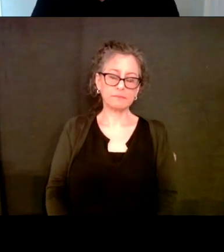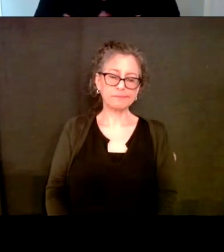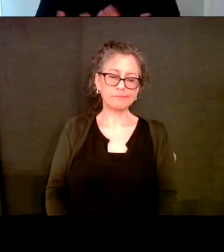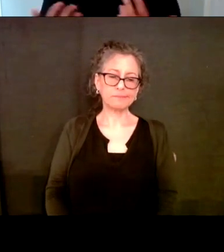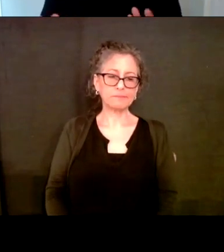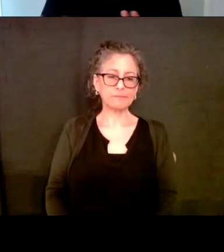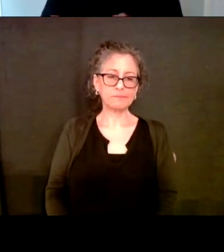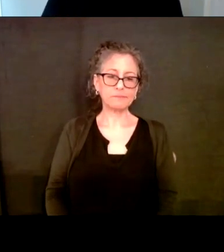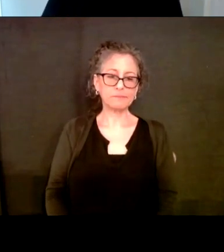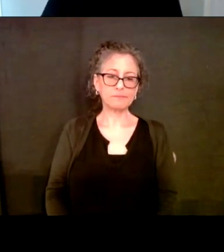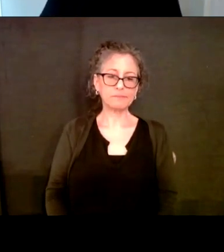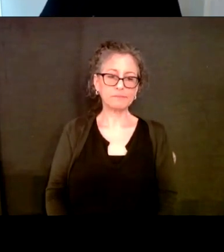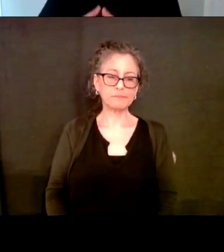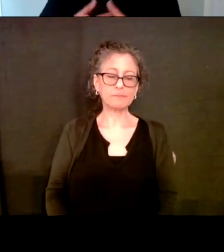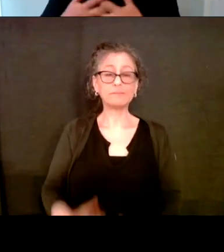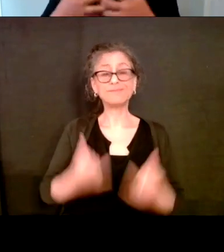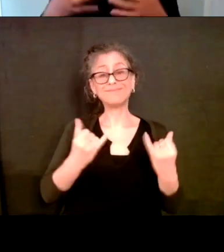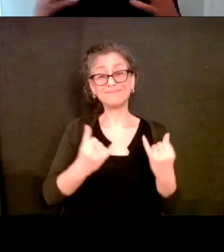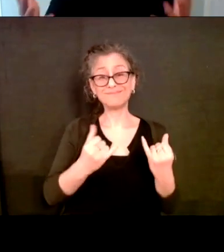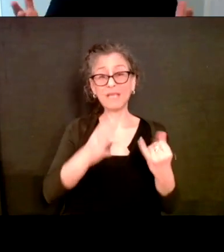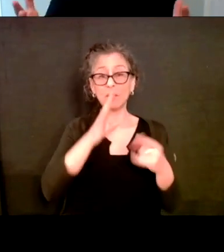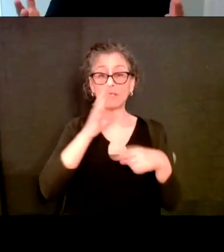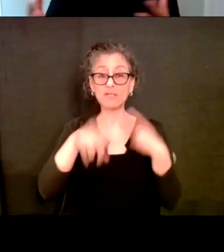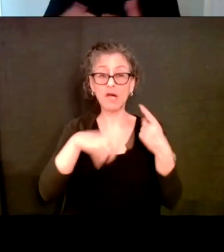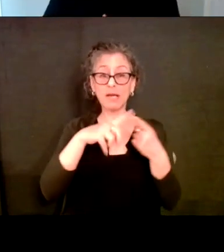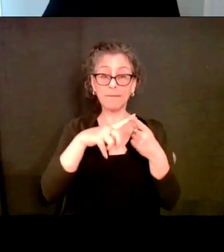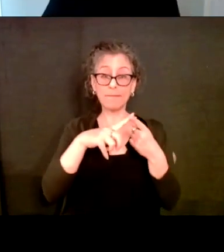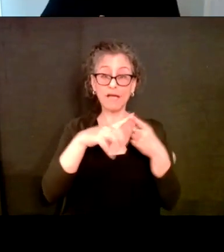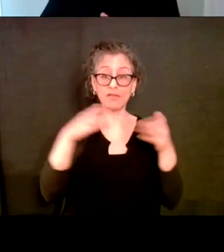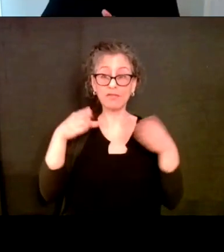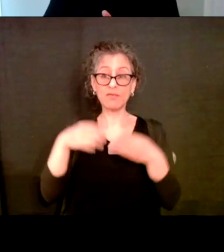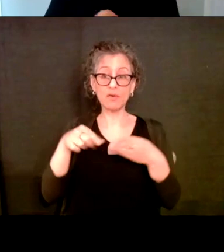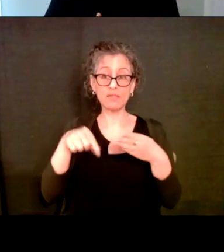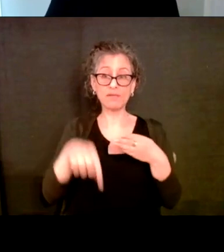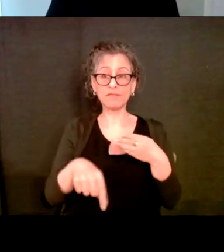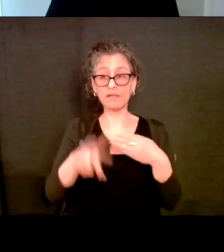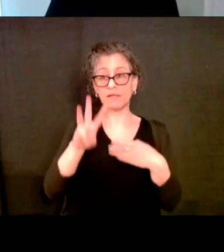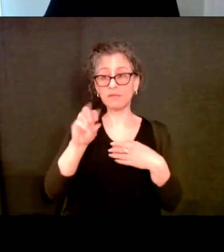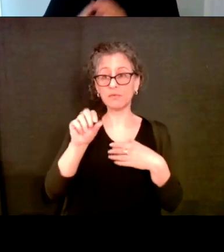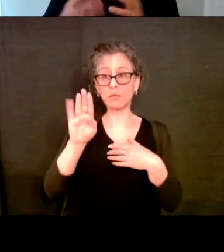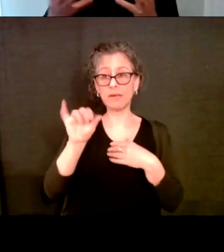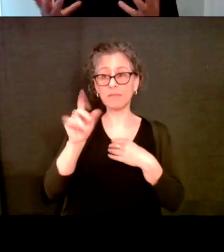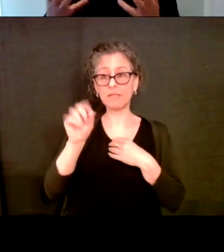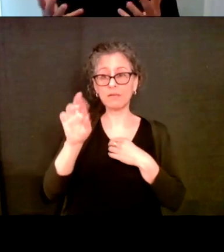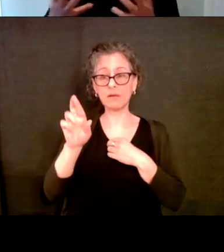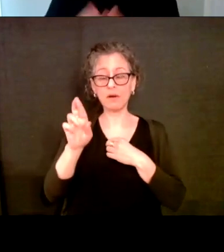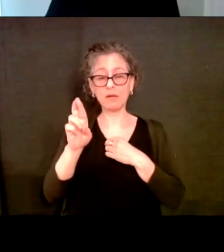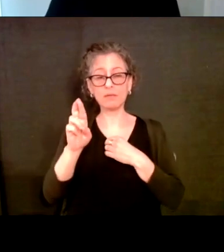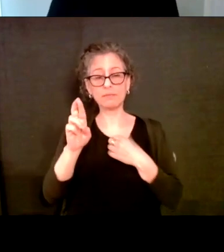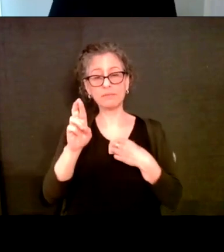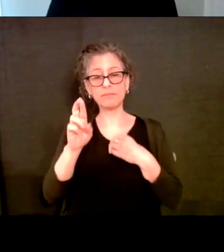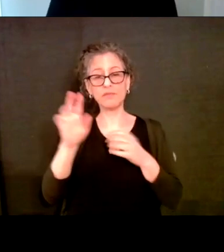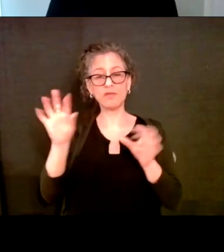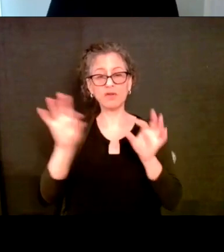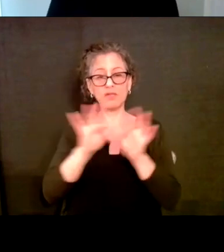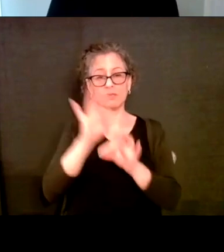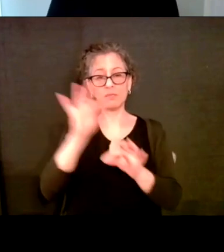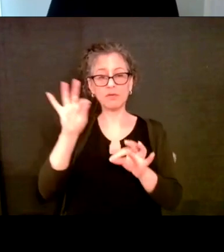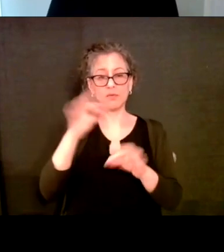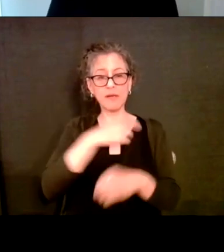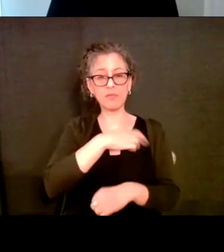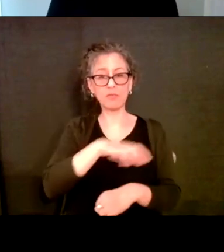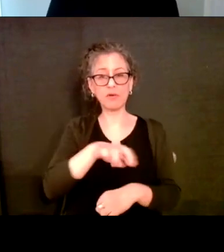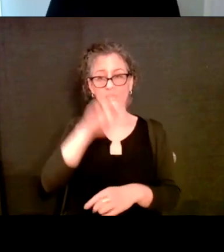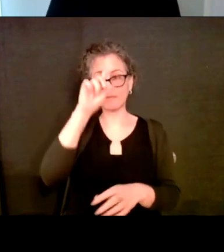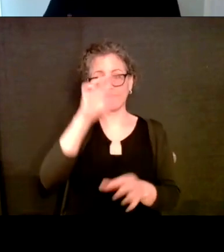And that brings me more towards the focus of this webinar around spirituality, religion, and